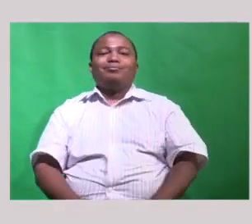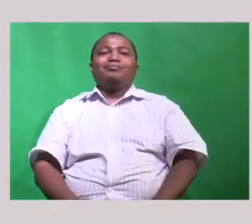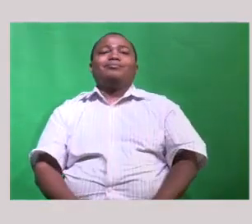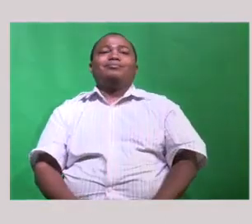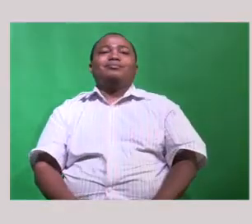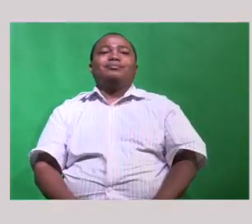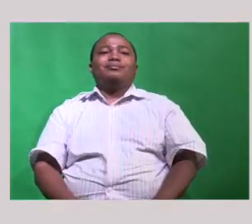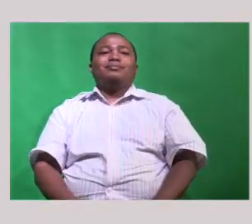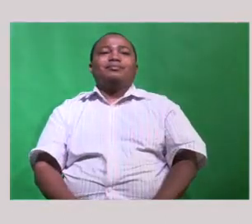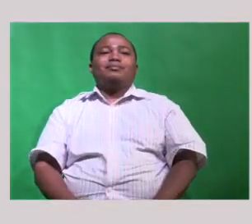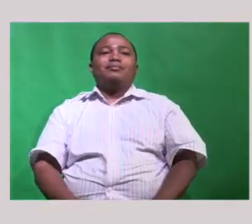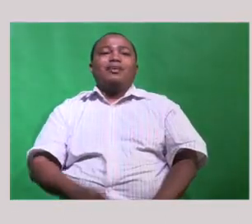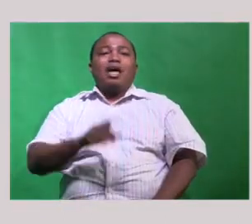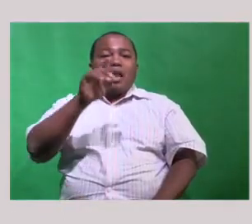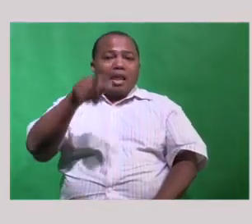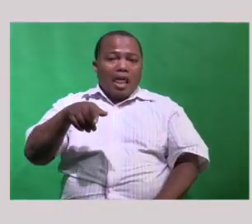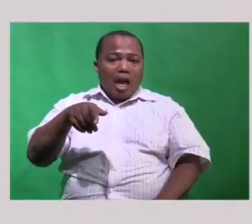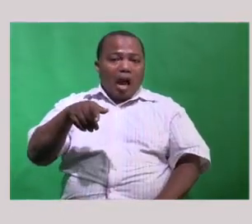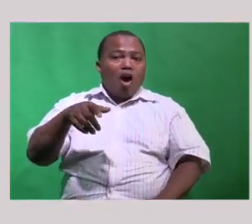known as a revenue